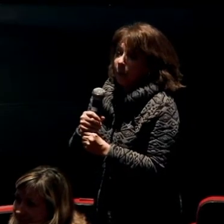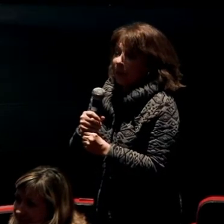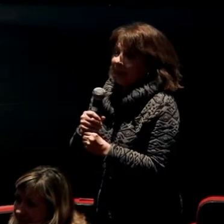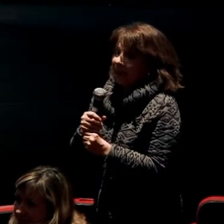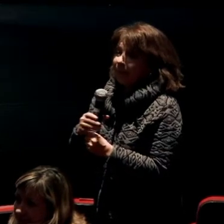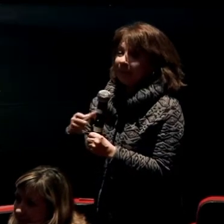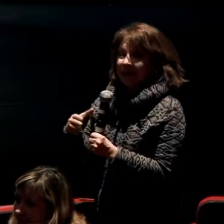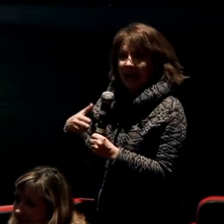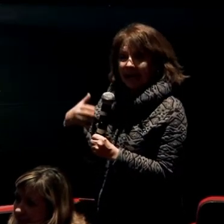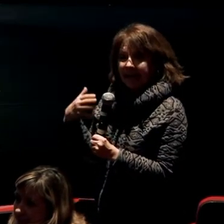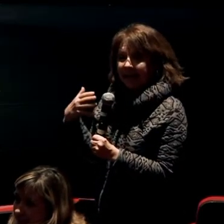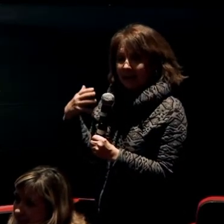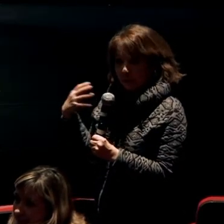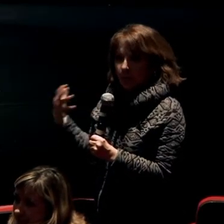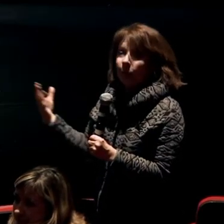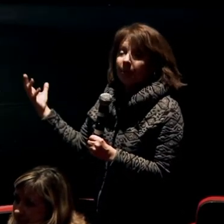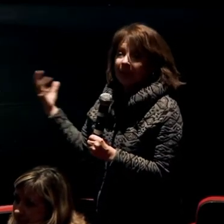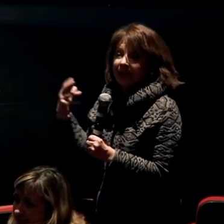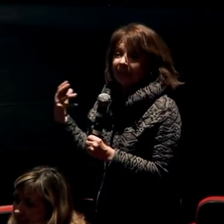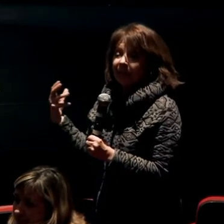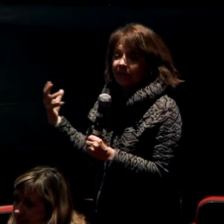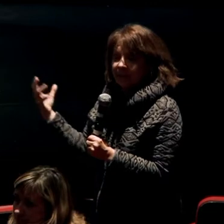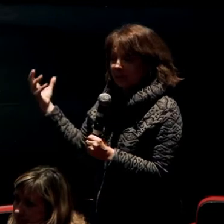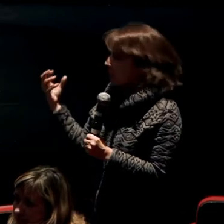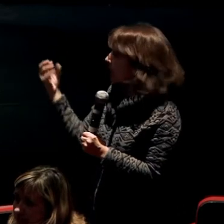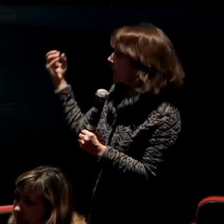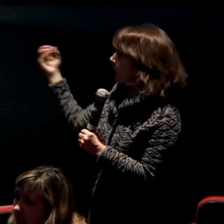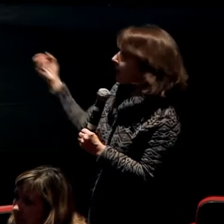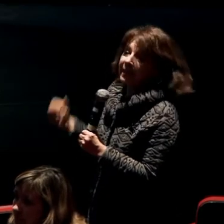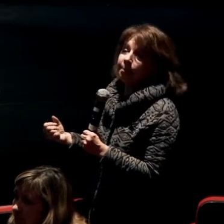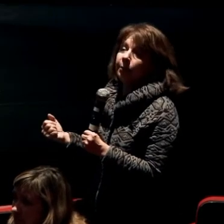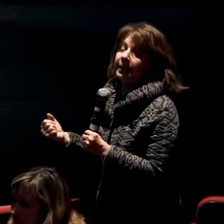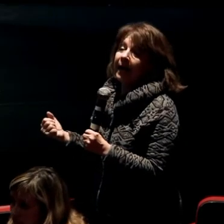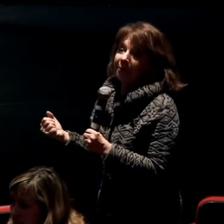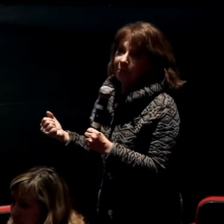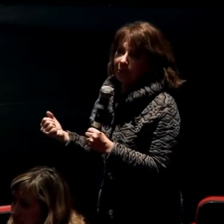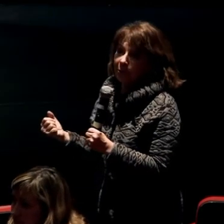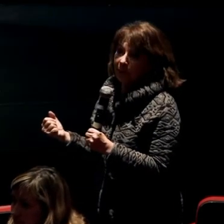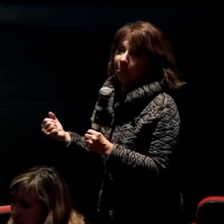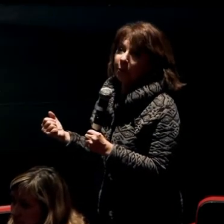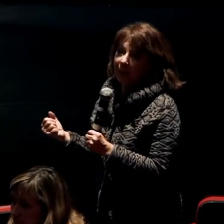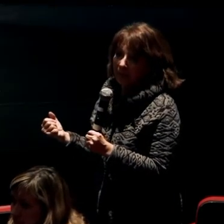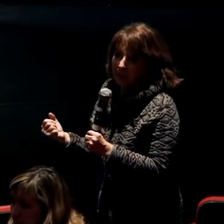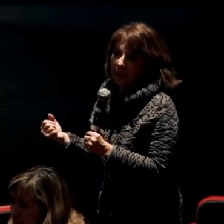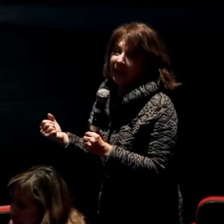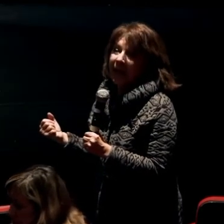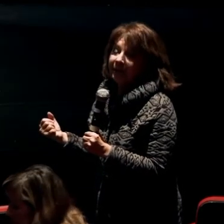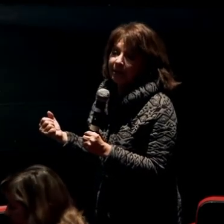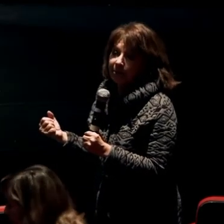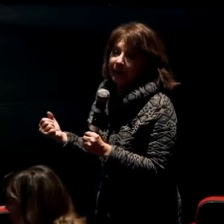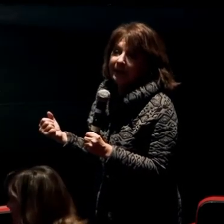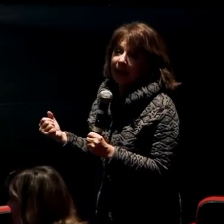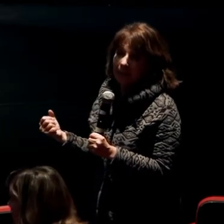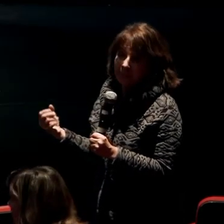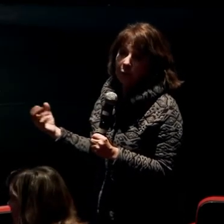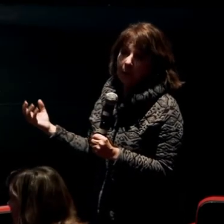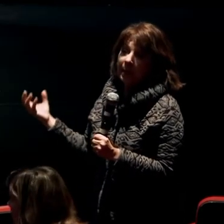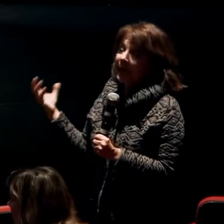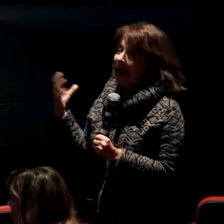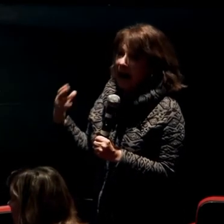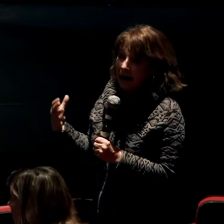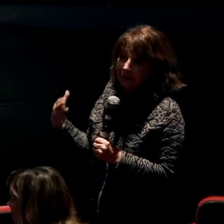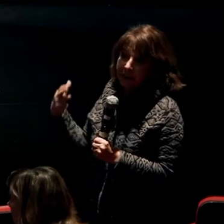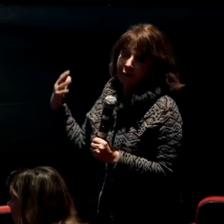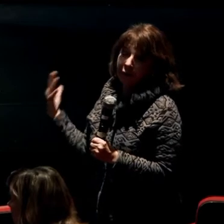speaker. We plan, as you know, to bring in visitors. Mireille spoke to the National Student Program, where we'll be having students come